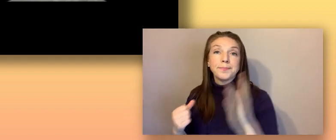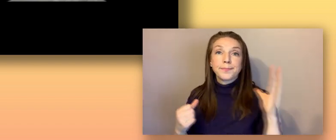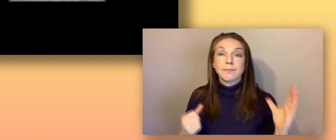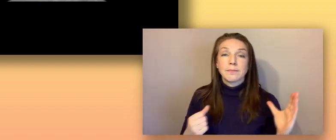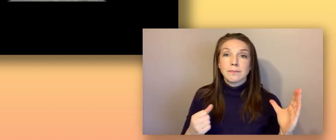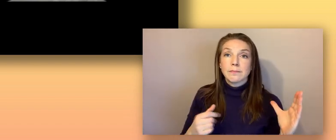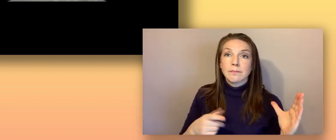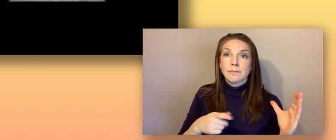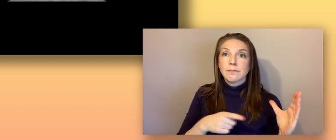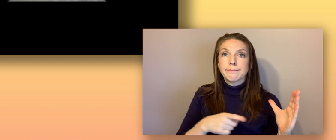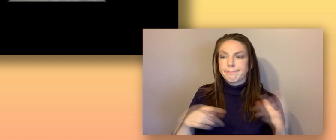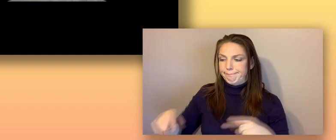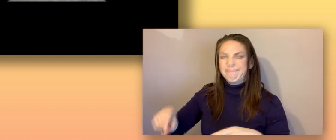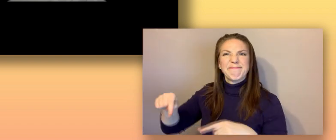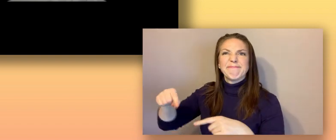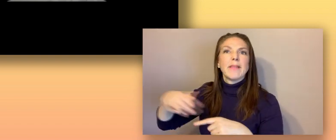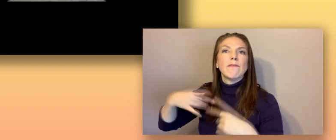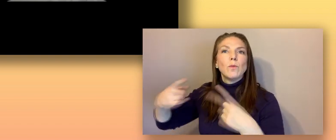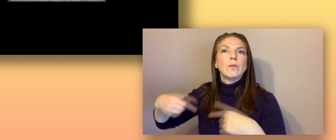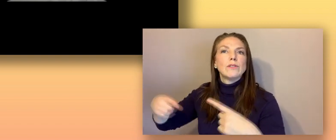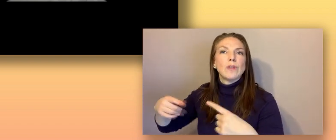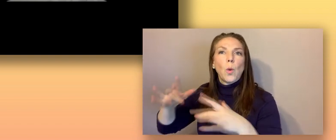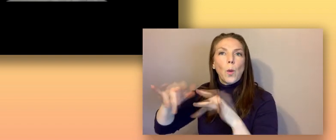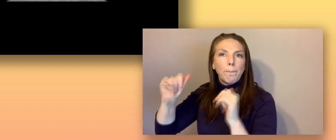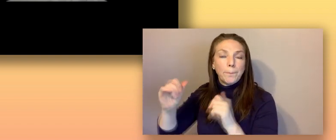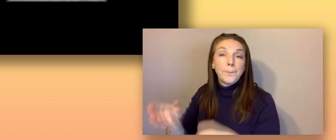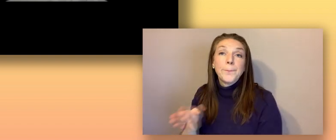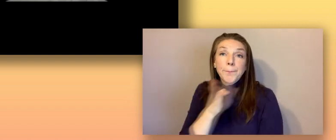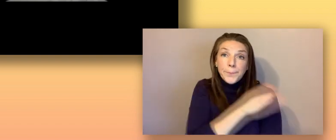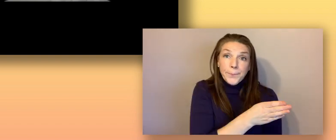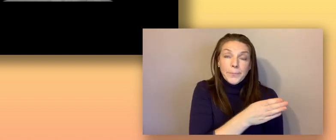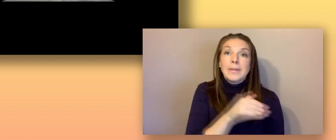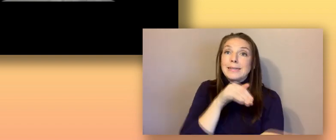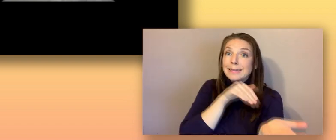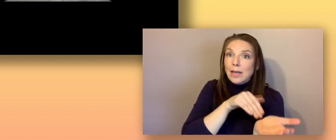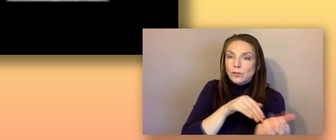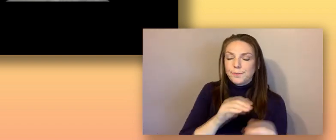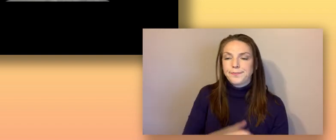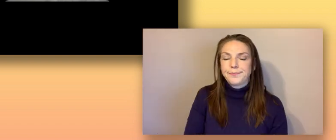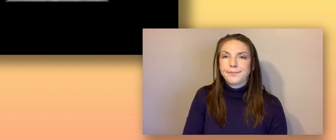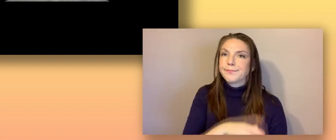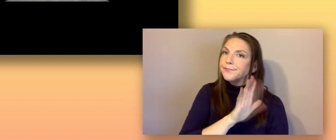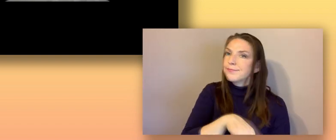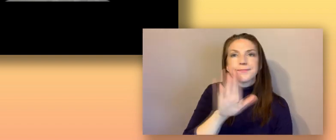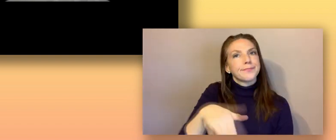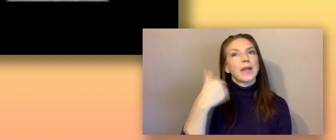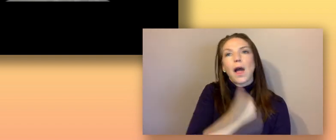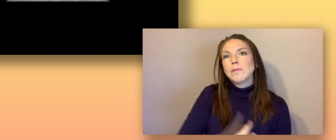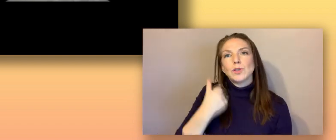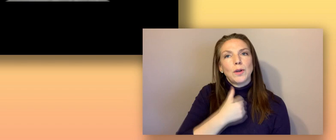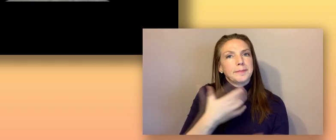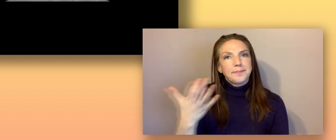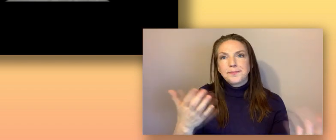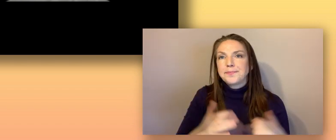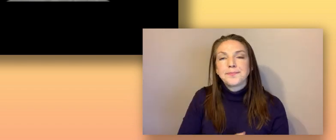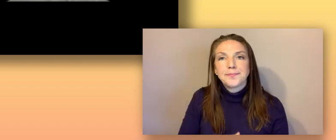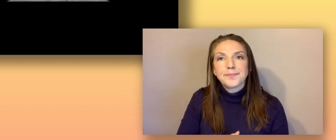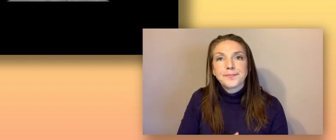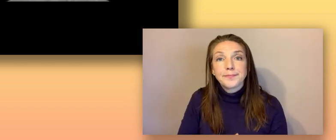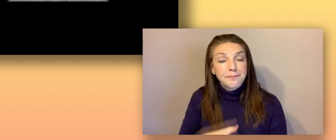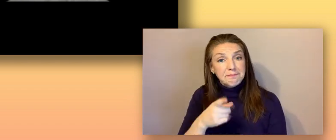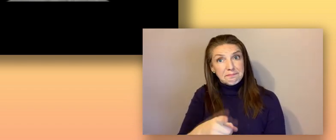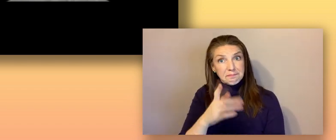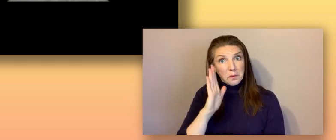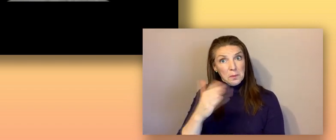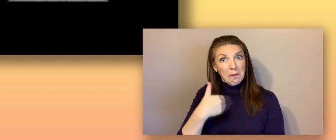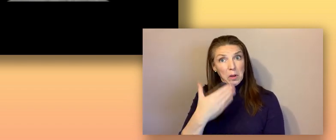her, the girl's empty wheelchair. On the other end of the stage is the doctor. I'm sorry, ma'am. We don't have